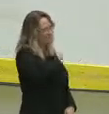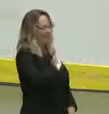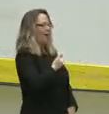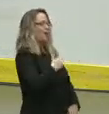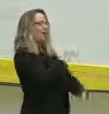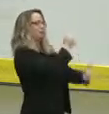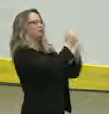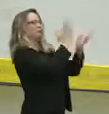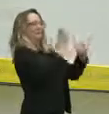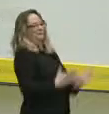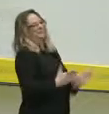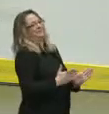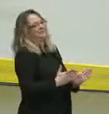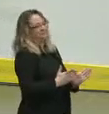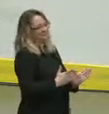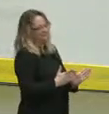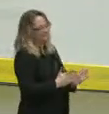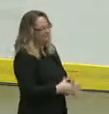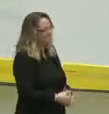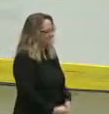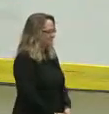graduates.